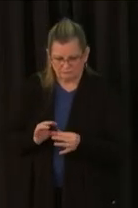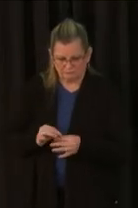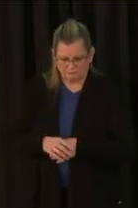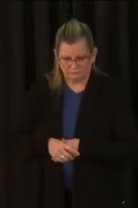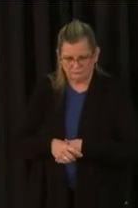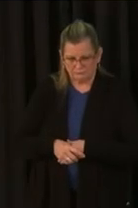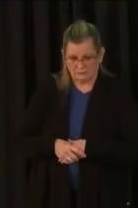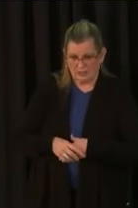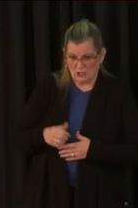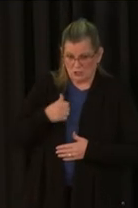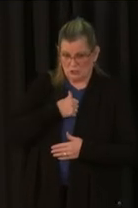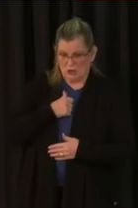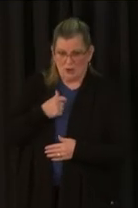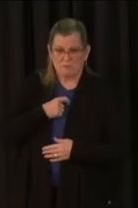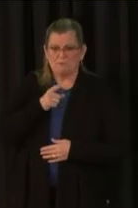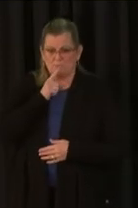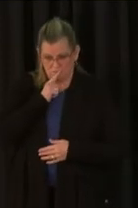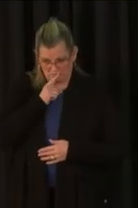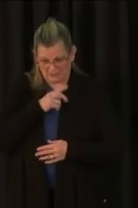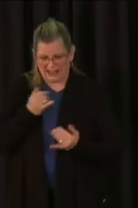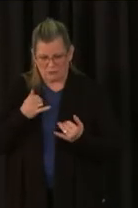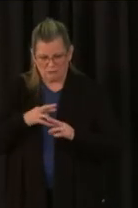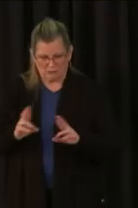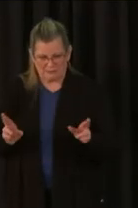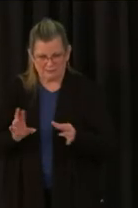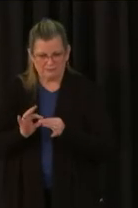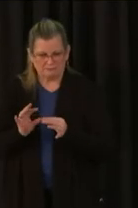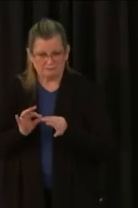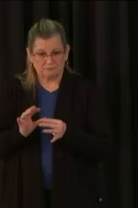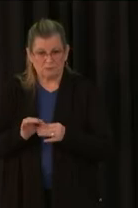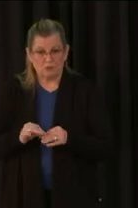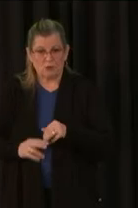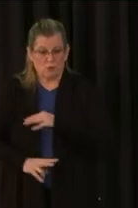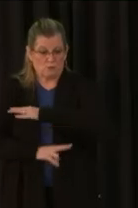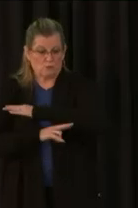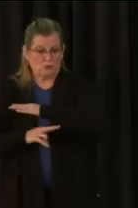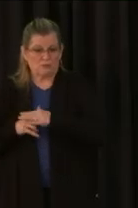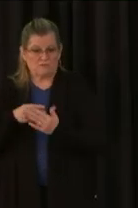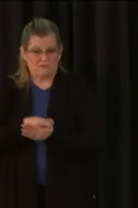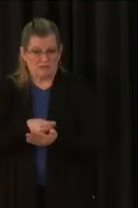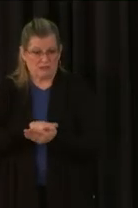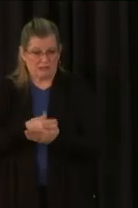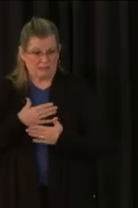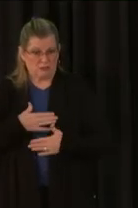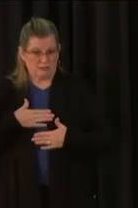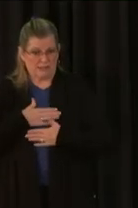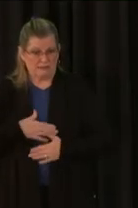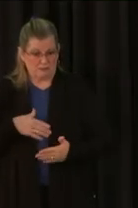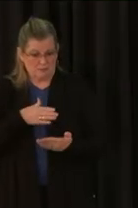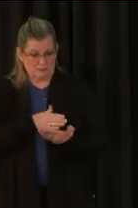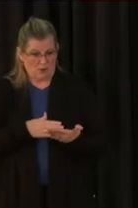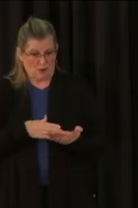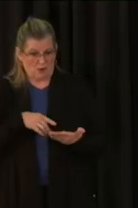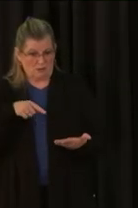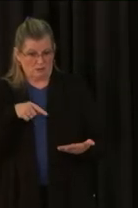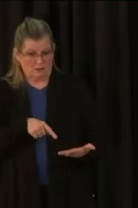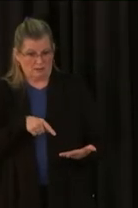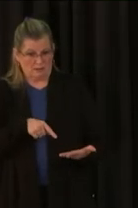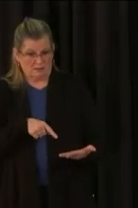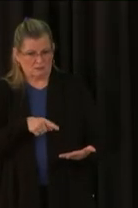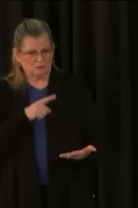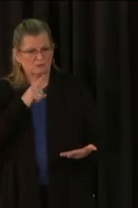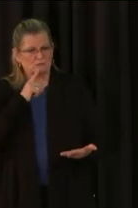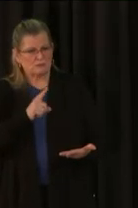Yes, sorry, I was on mute. Absolutely. So the Bridge Fund, the entertainment portion of the Bridge Fund,